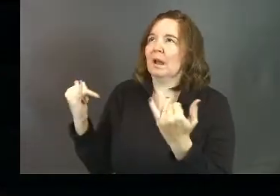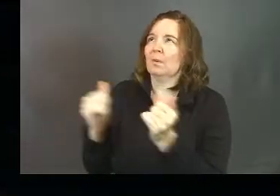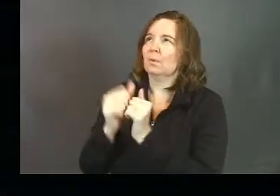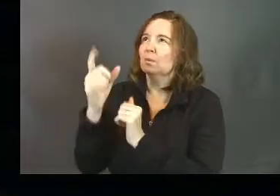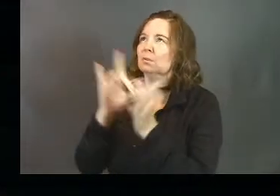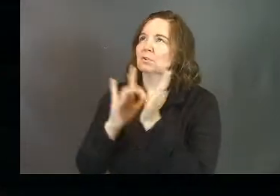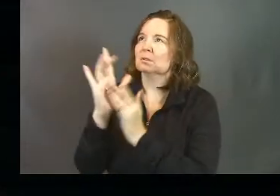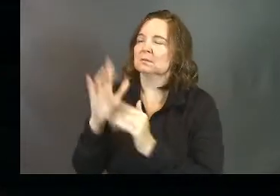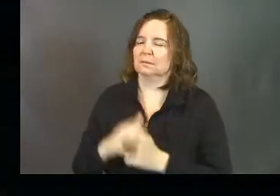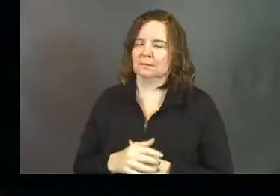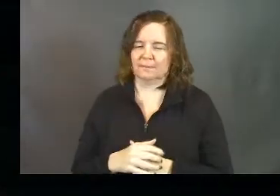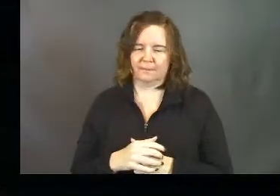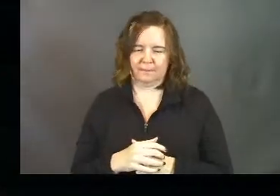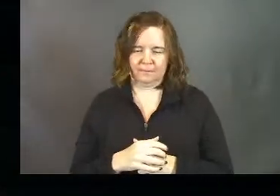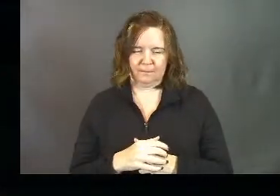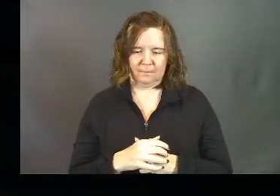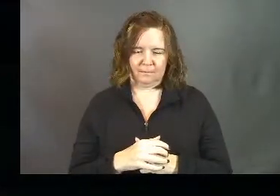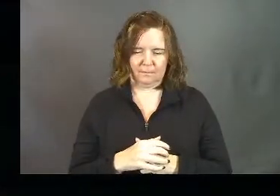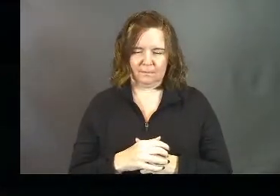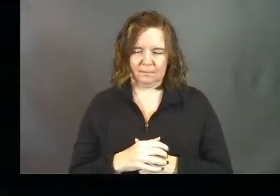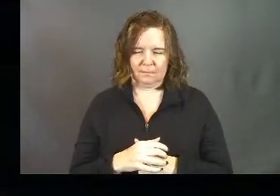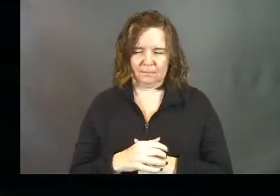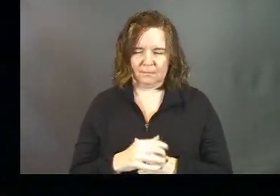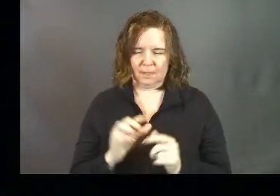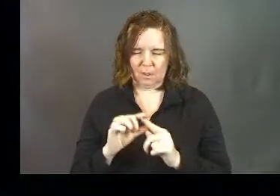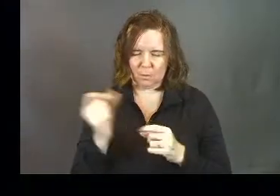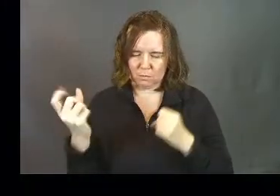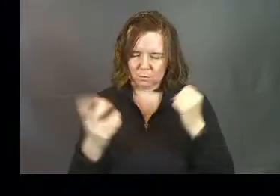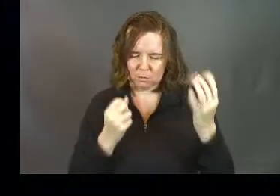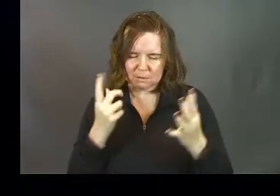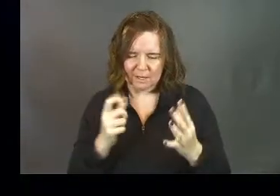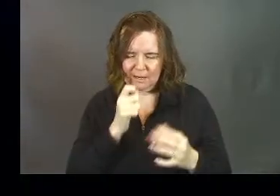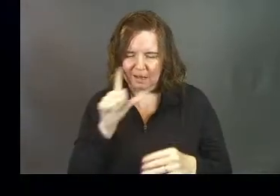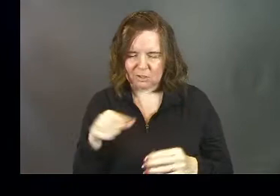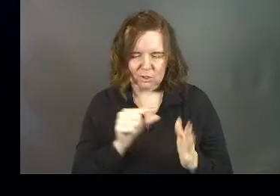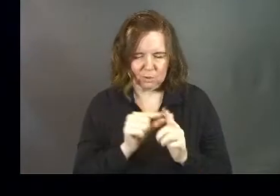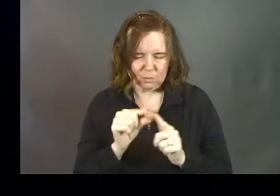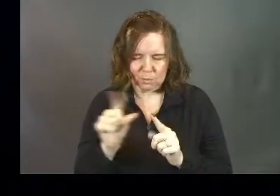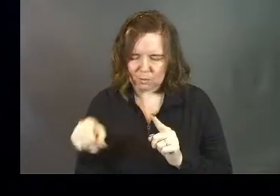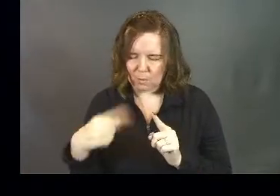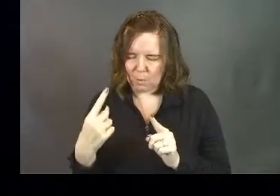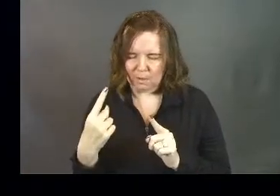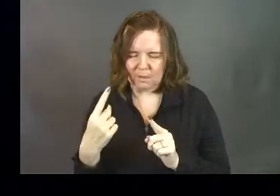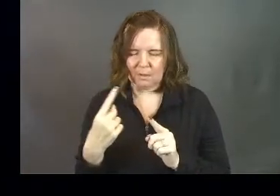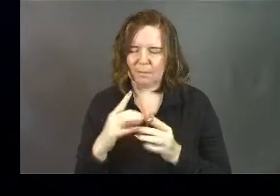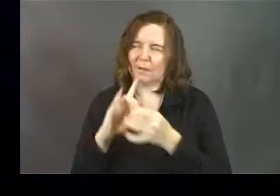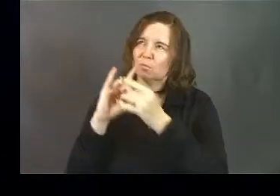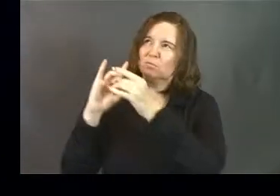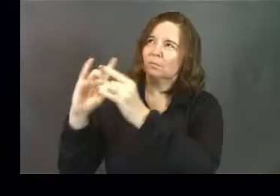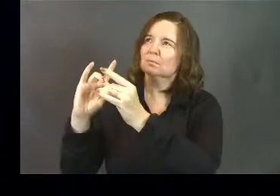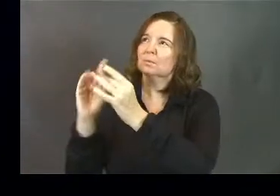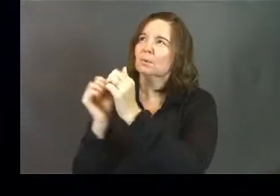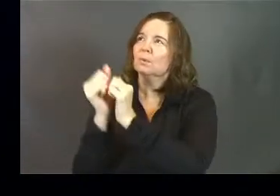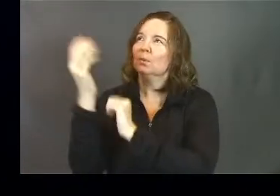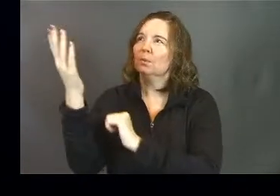Jesus. That these words that we sing, God, they're not just words, they're a relationship with you.